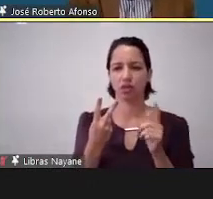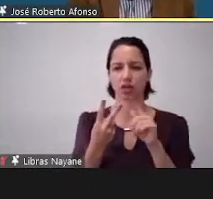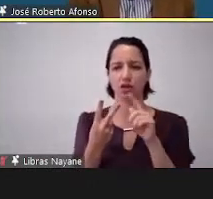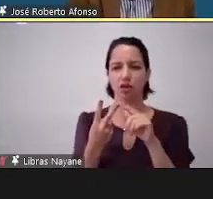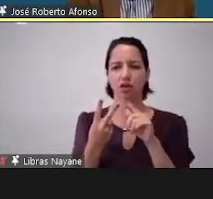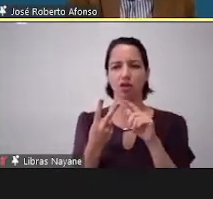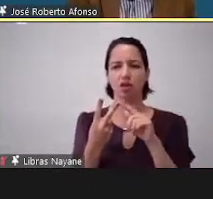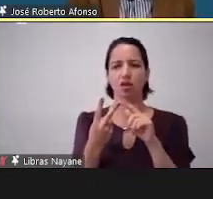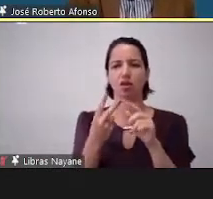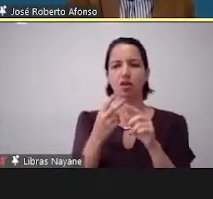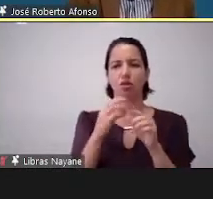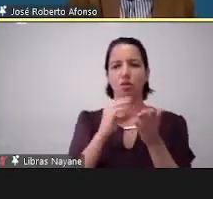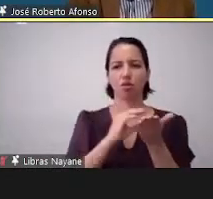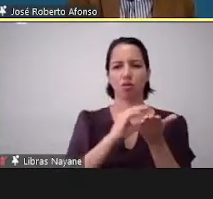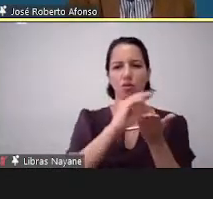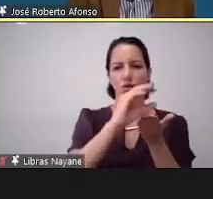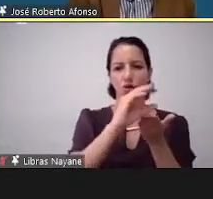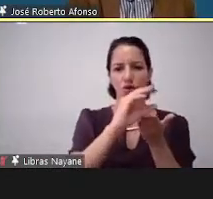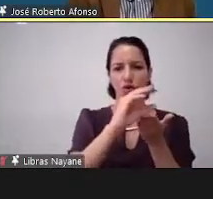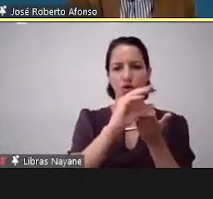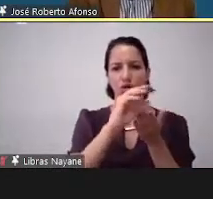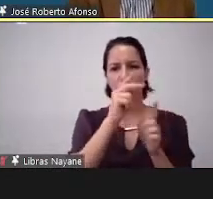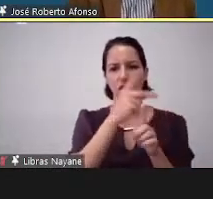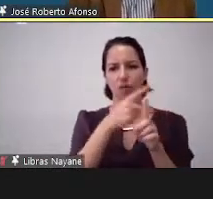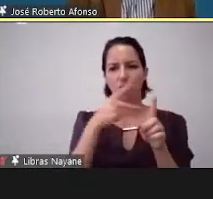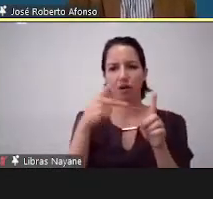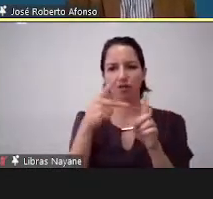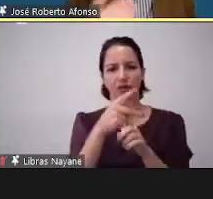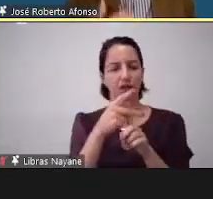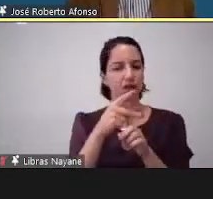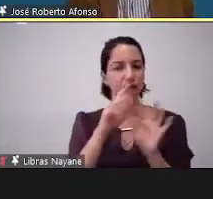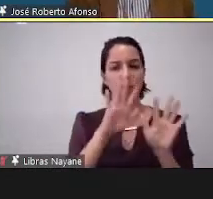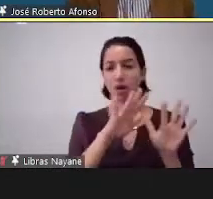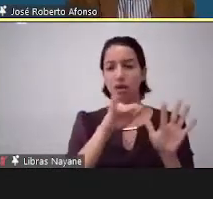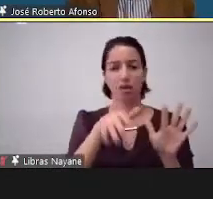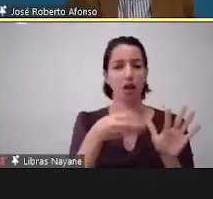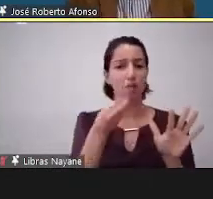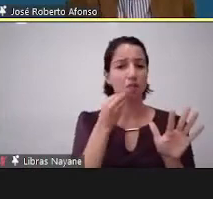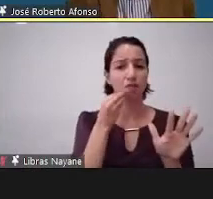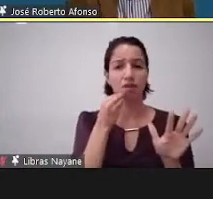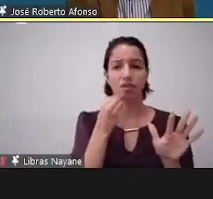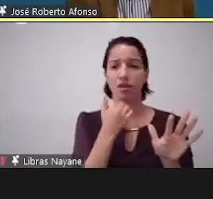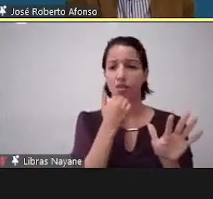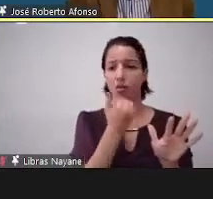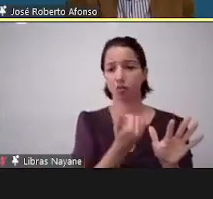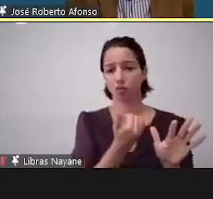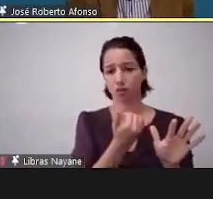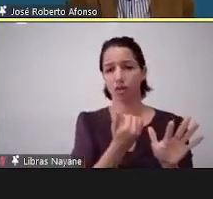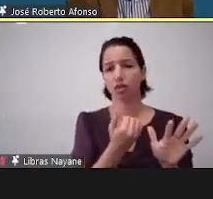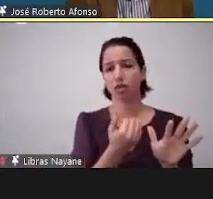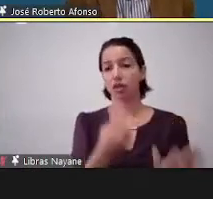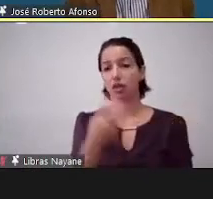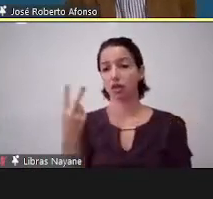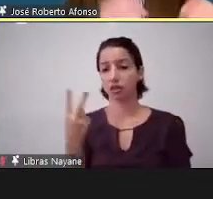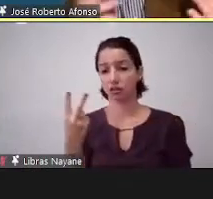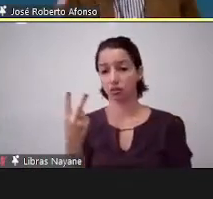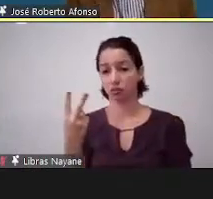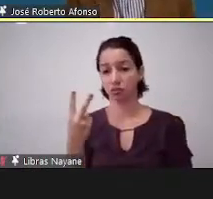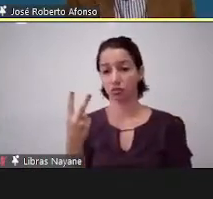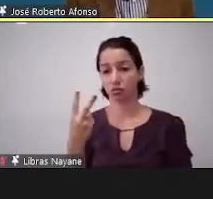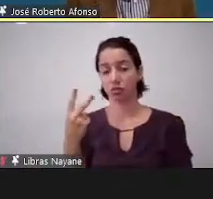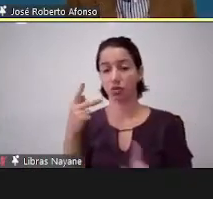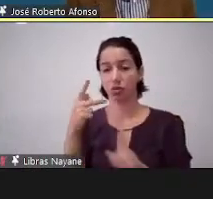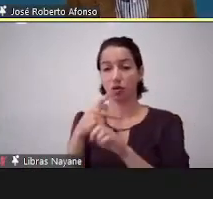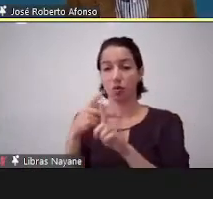They contribute to the Social Security and they cannot use everything that they have